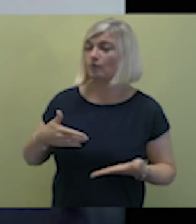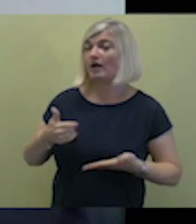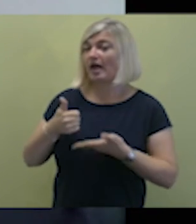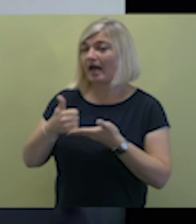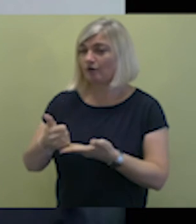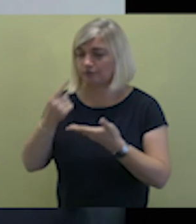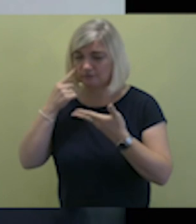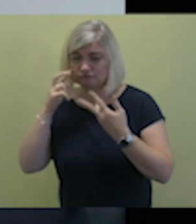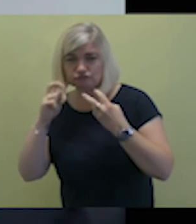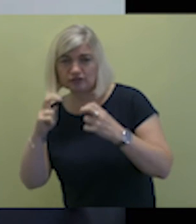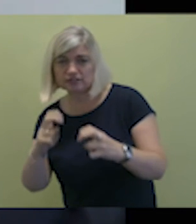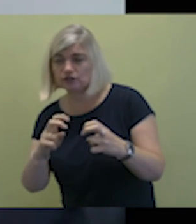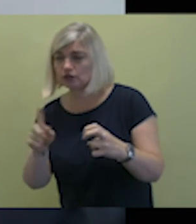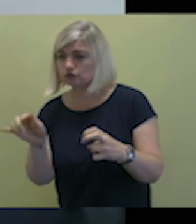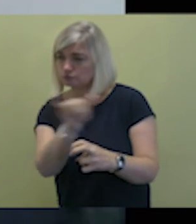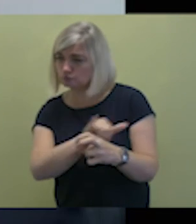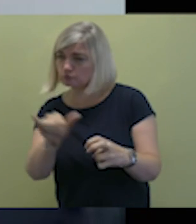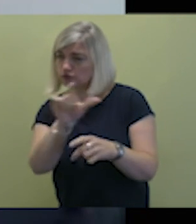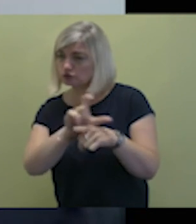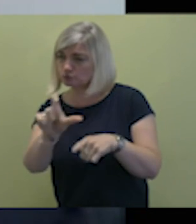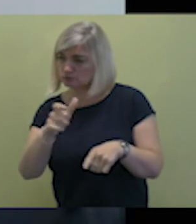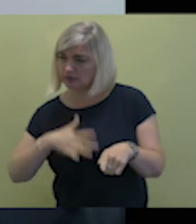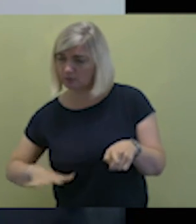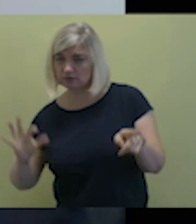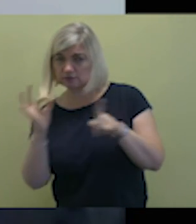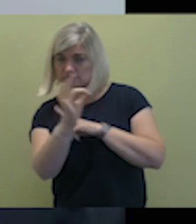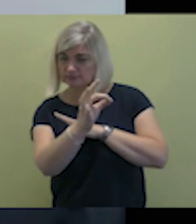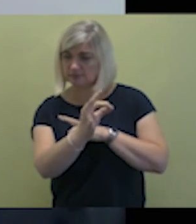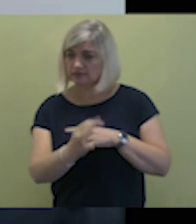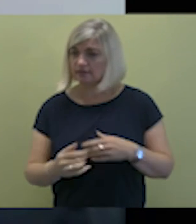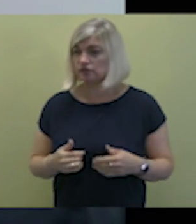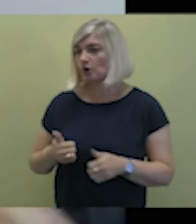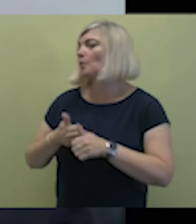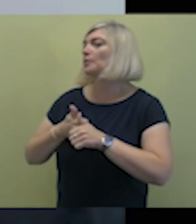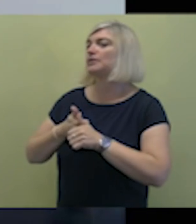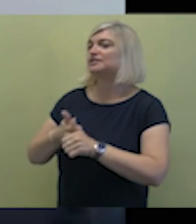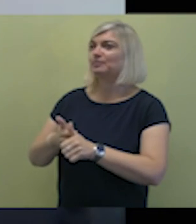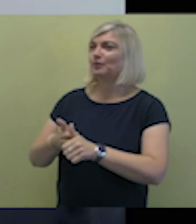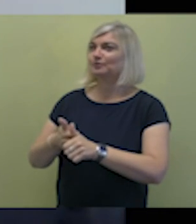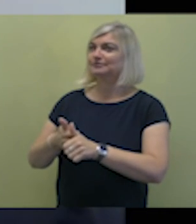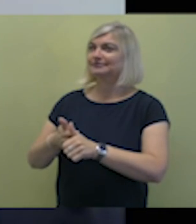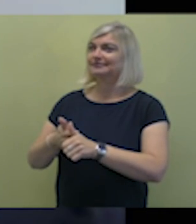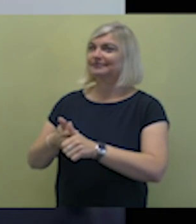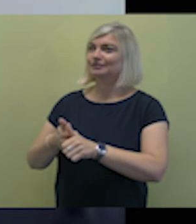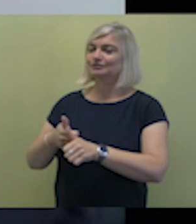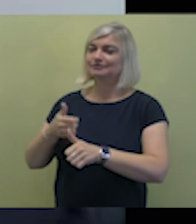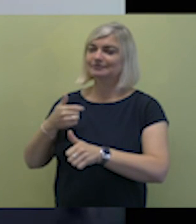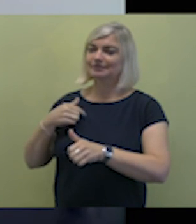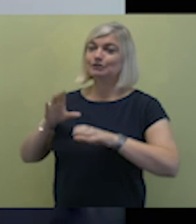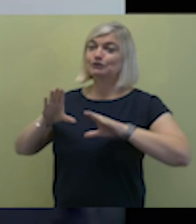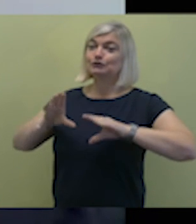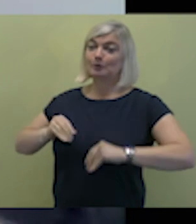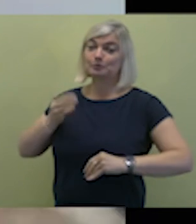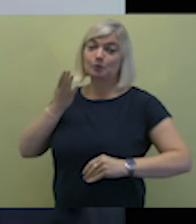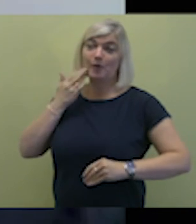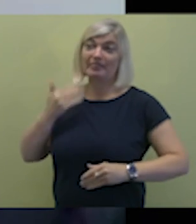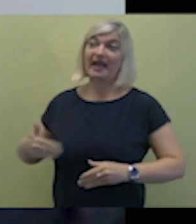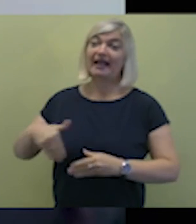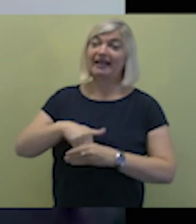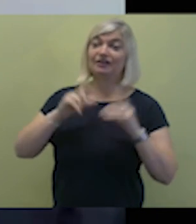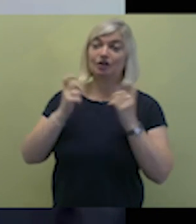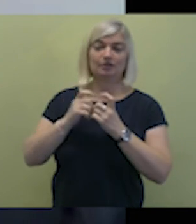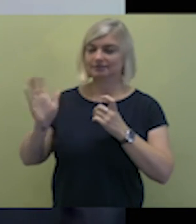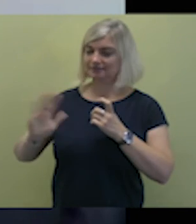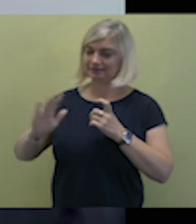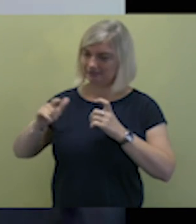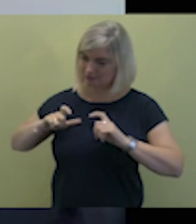research, what they need to do to find the right course that they want to apply for. So the support doesn't stop just when they enroll. It continues